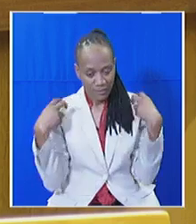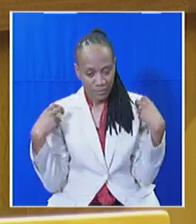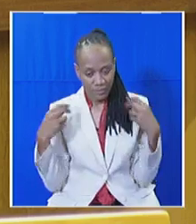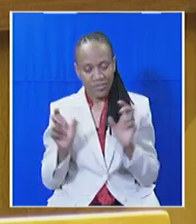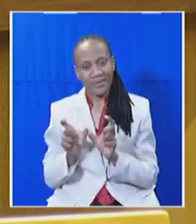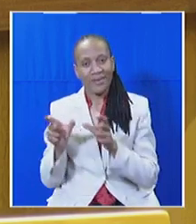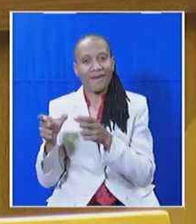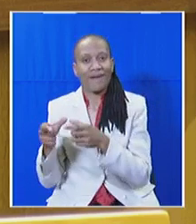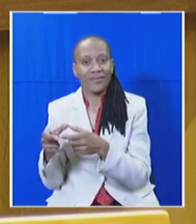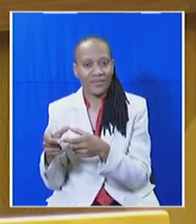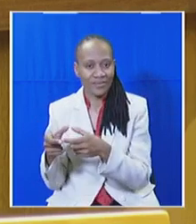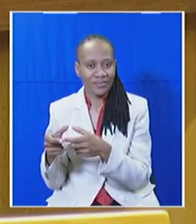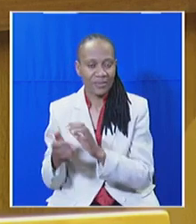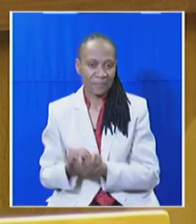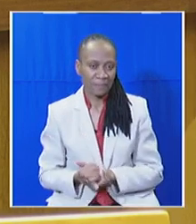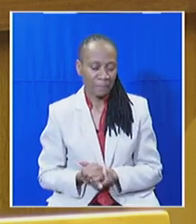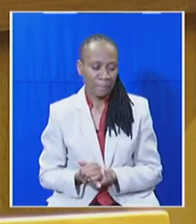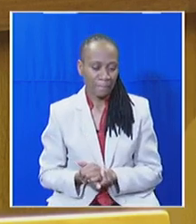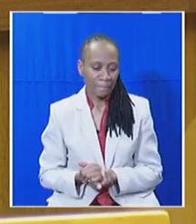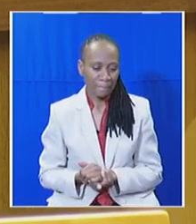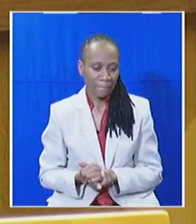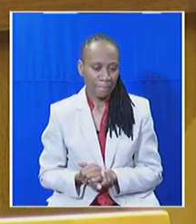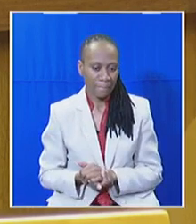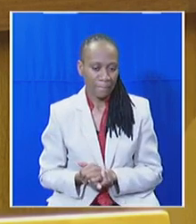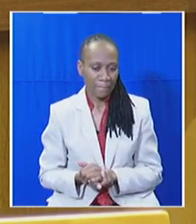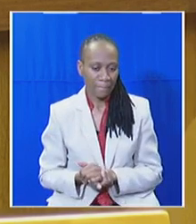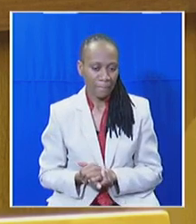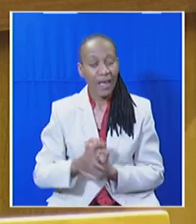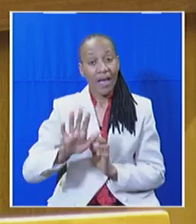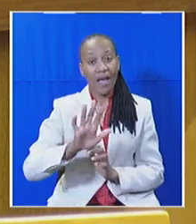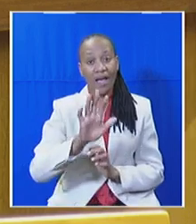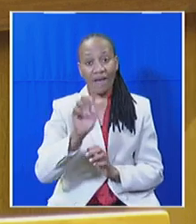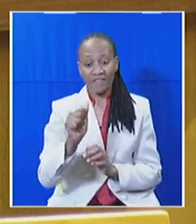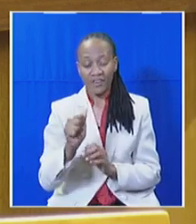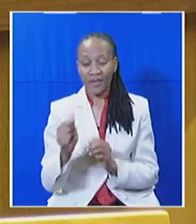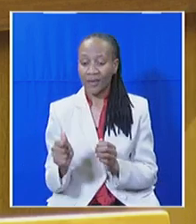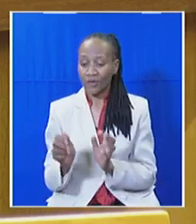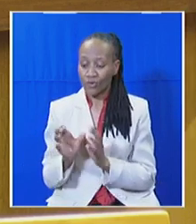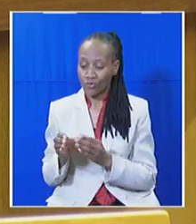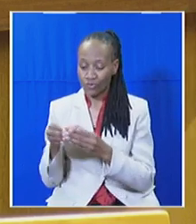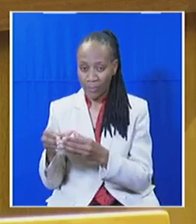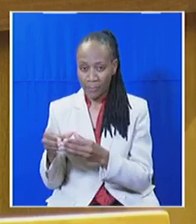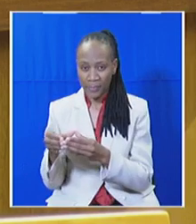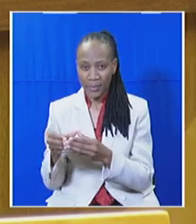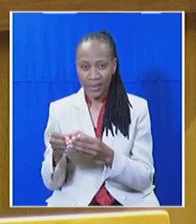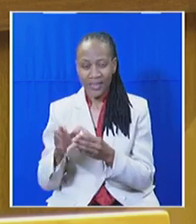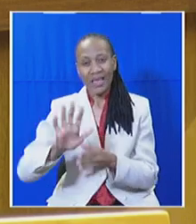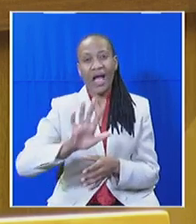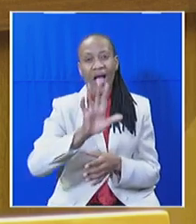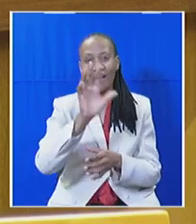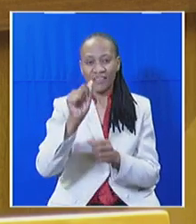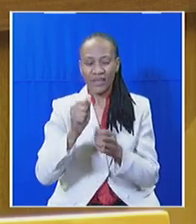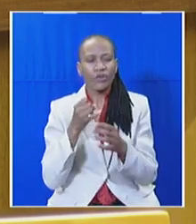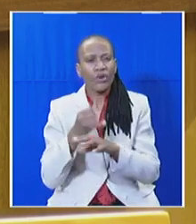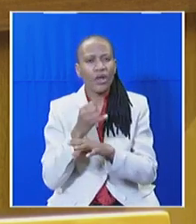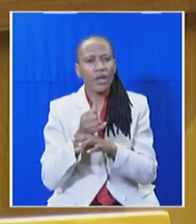the African Standby Force, the Continental Early Warning System,